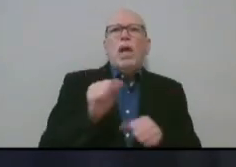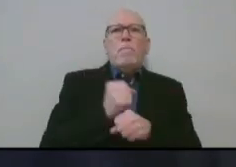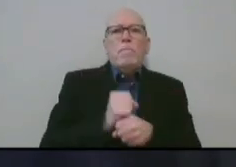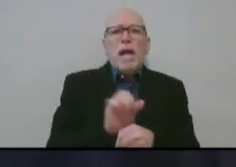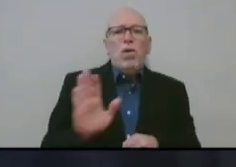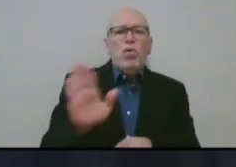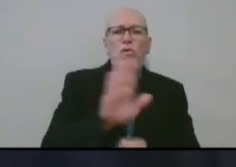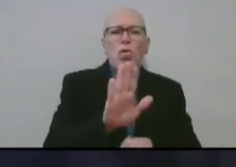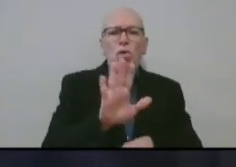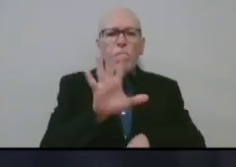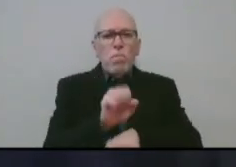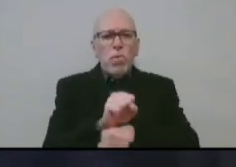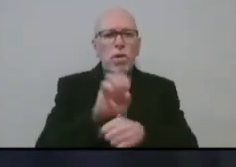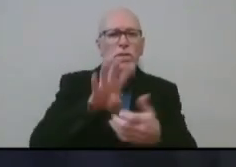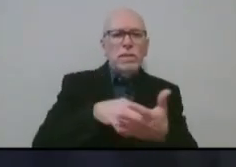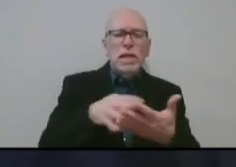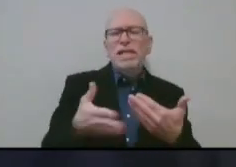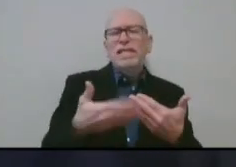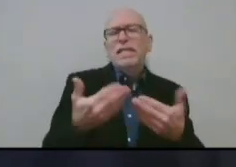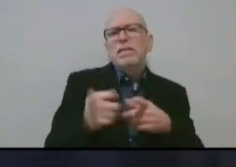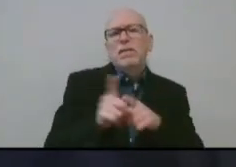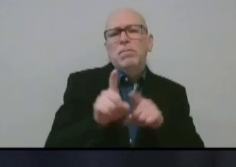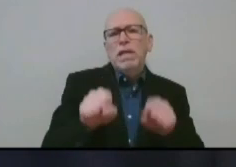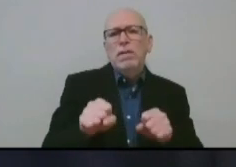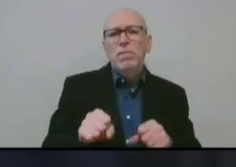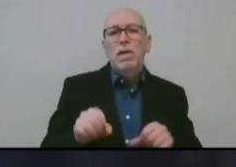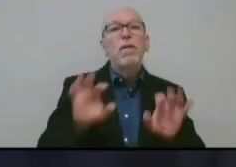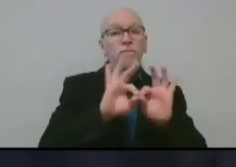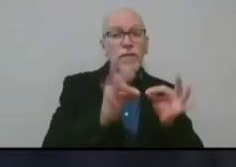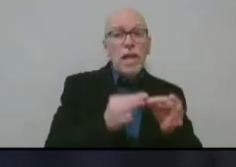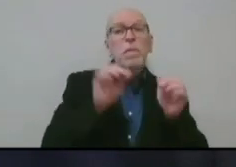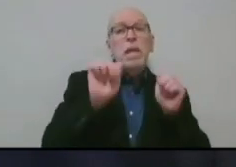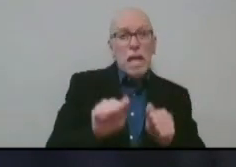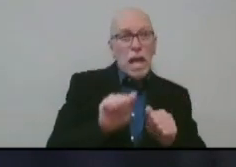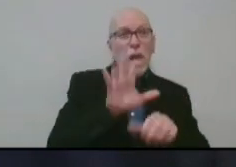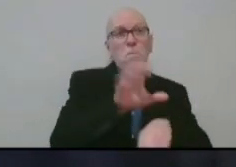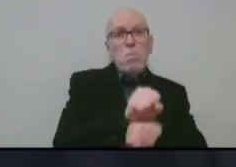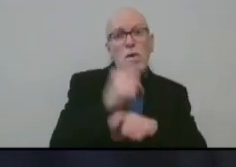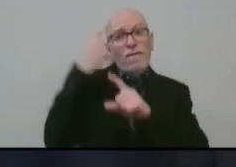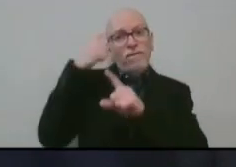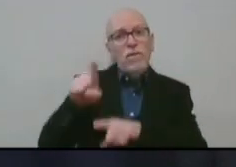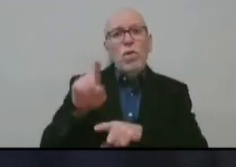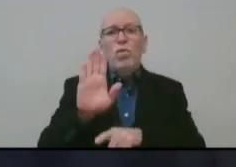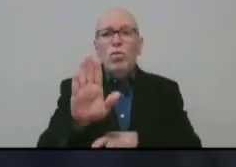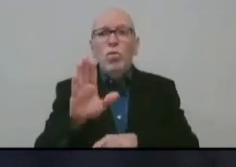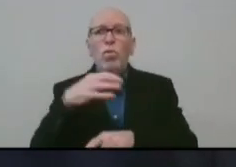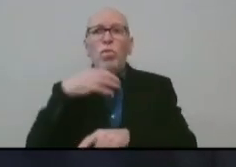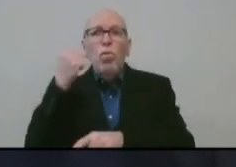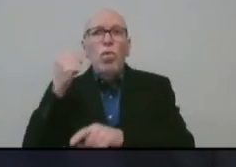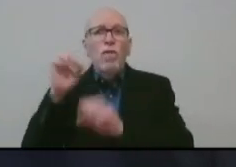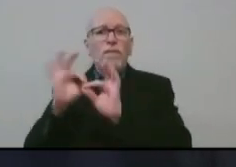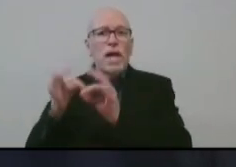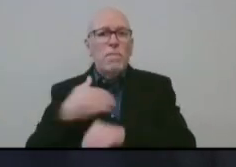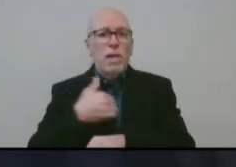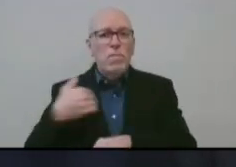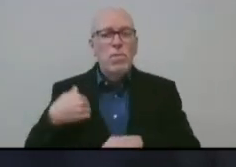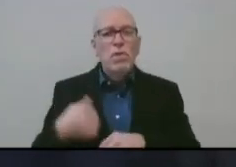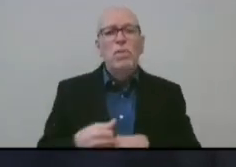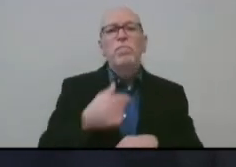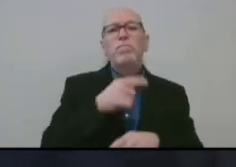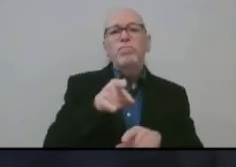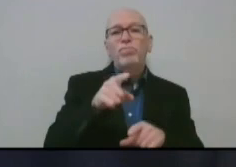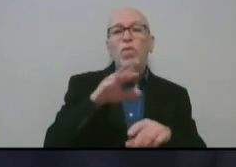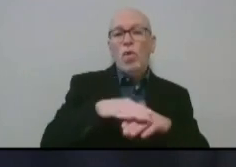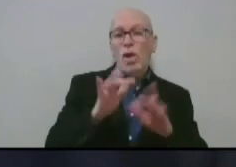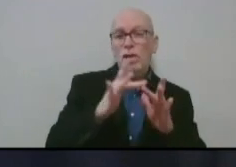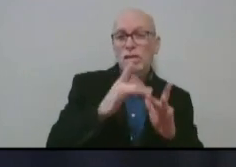possible. We allowed family members to register on behalf of an elderly loved one. In addition to ourshot.in.gov, we engaged 211